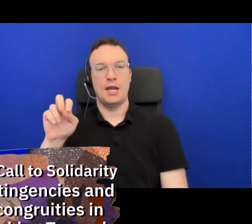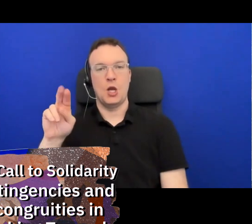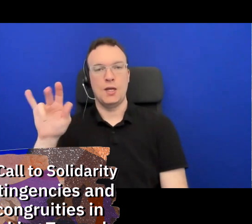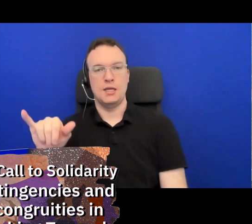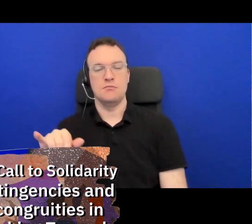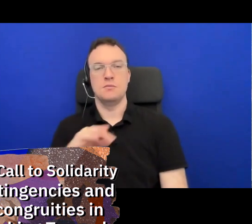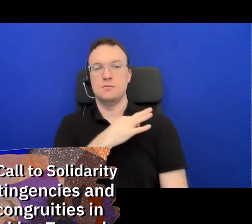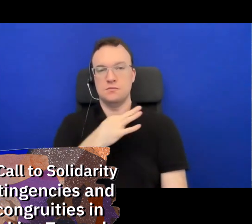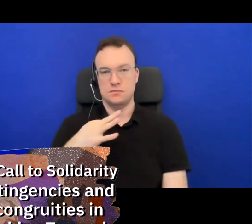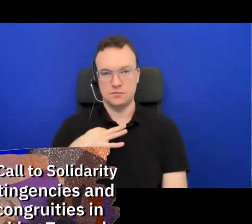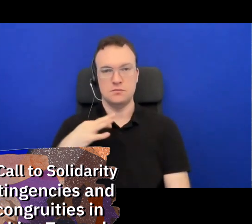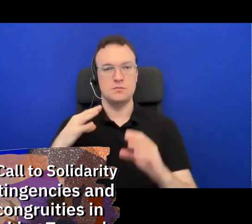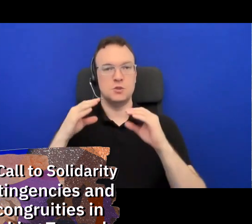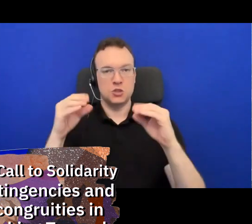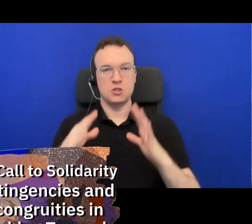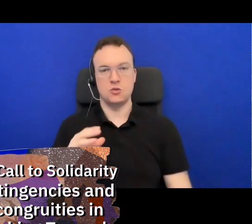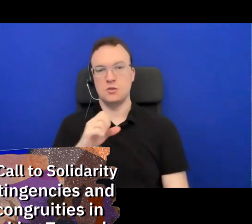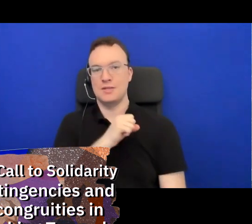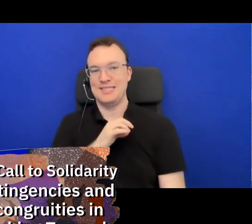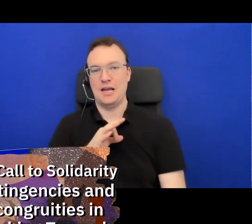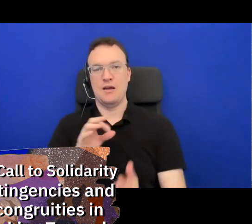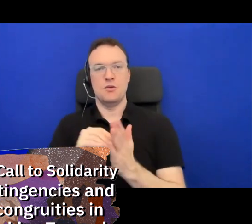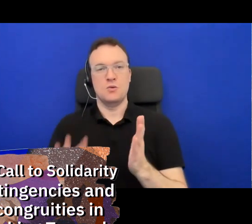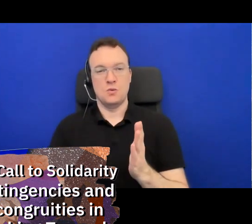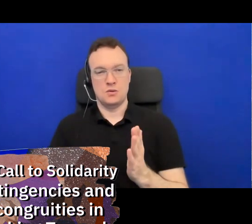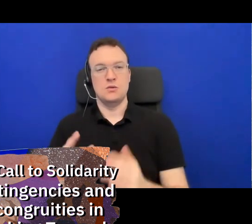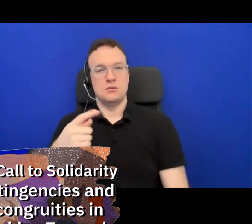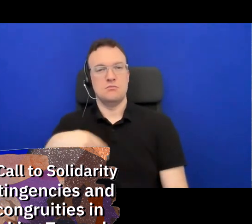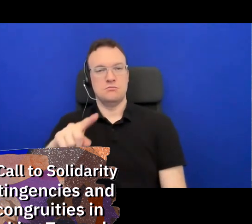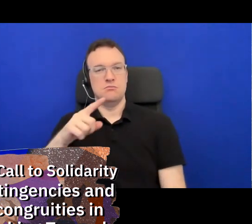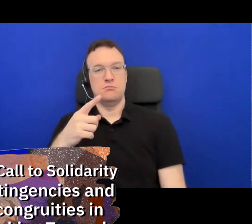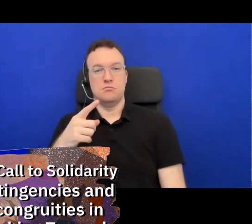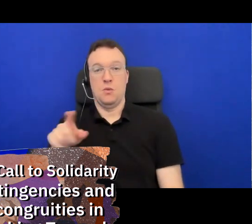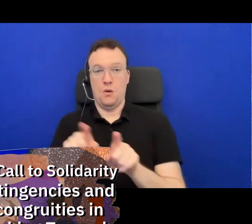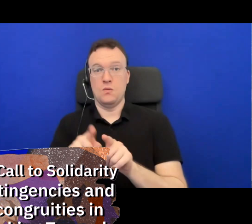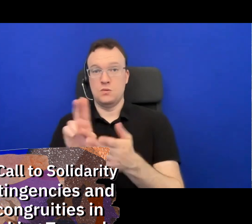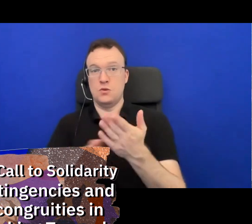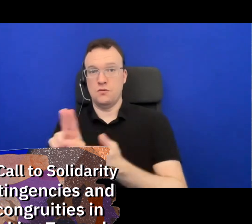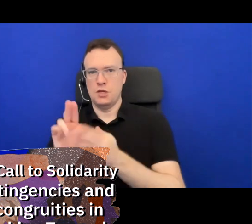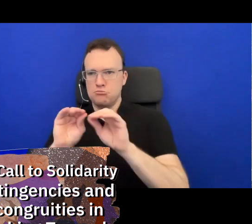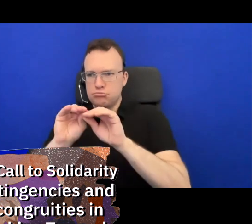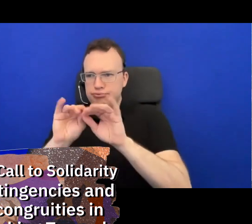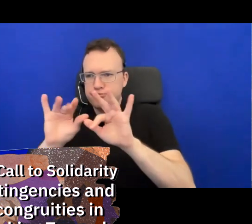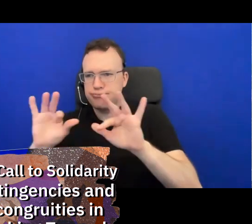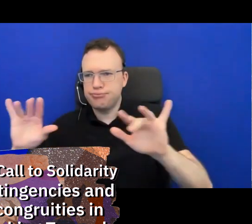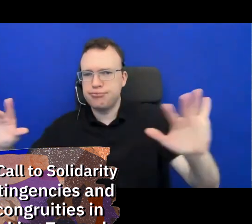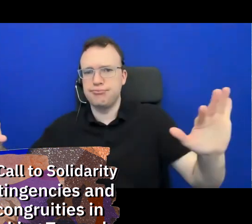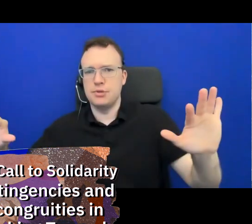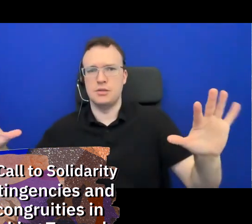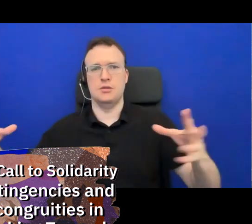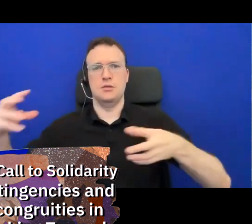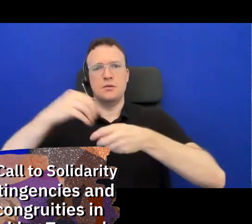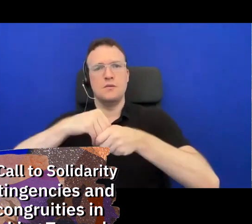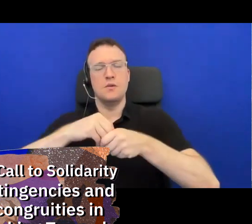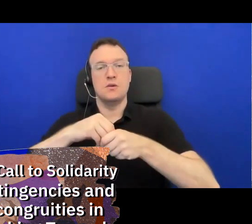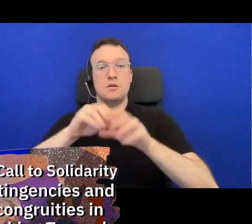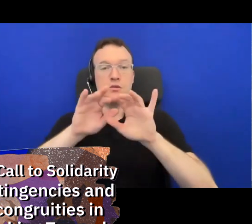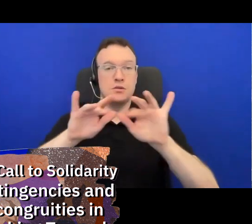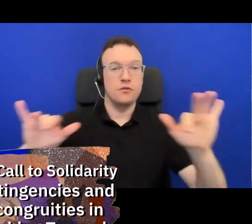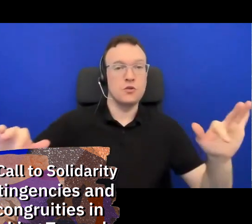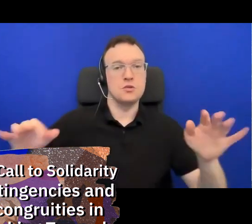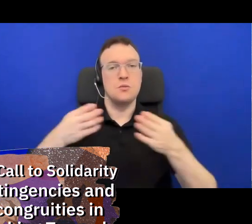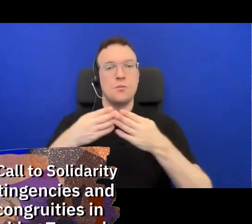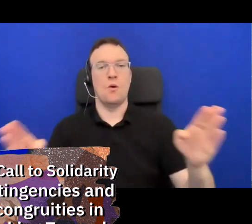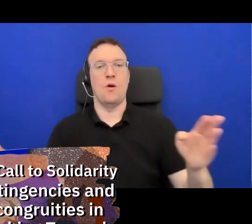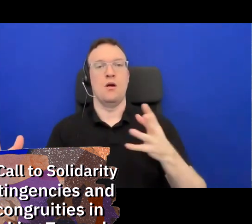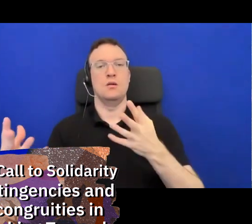and students at one of the most diverse institutions in this country, we comprise broad, diverse, and intersecting